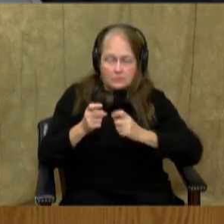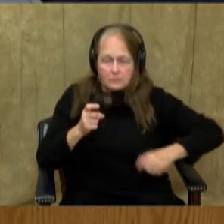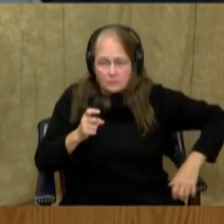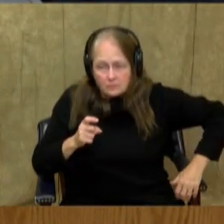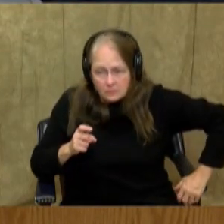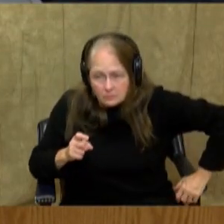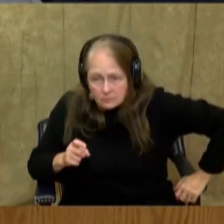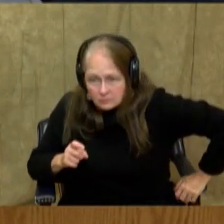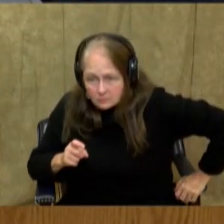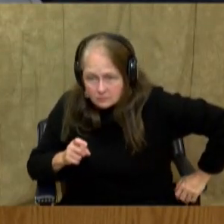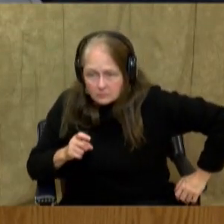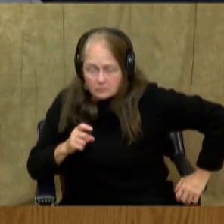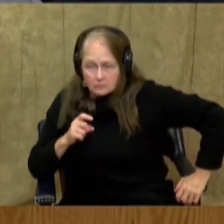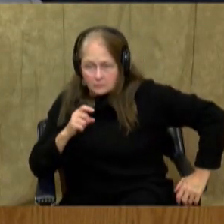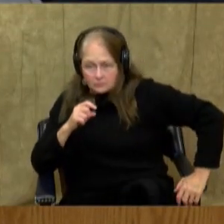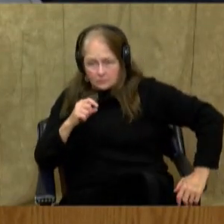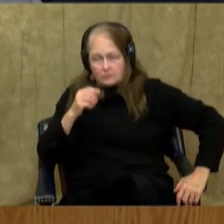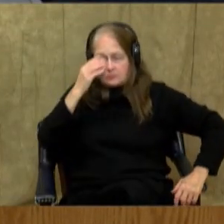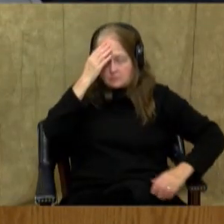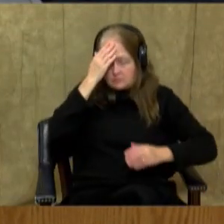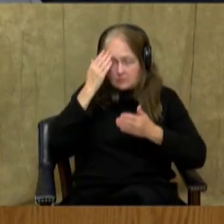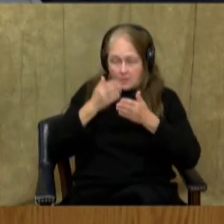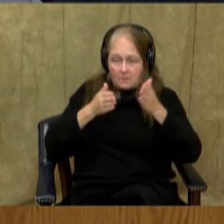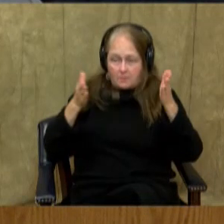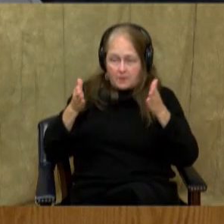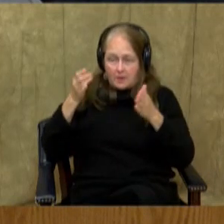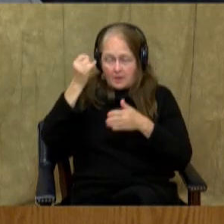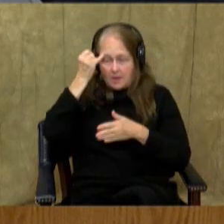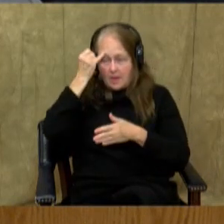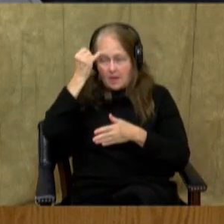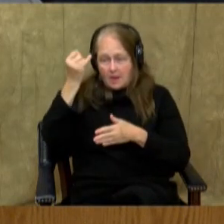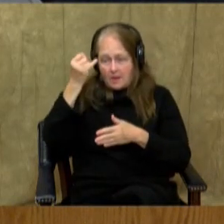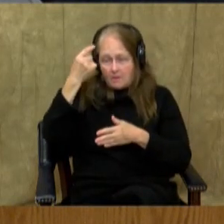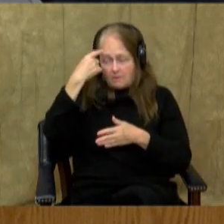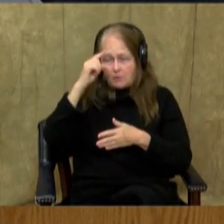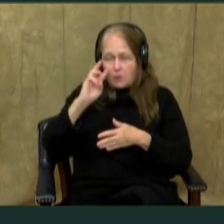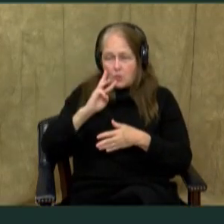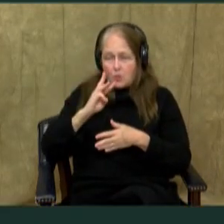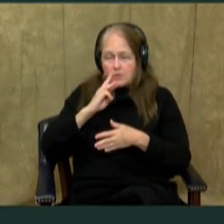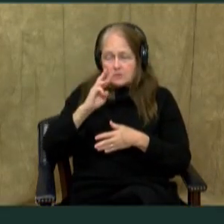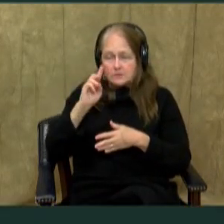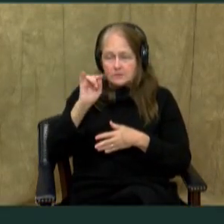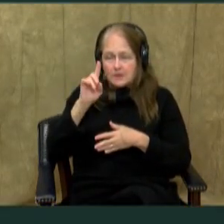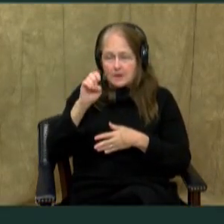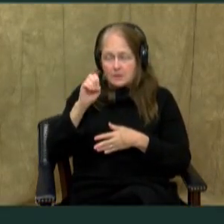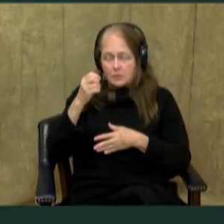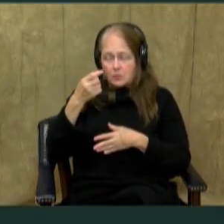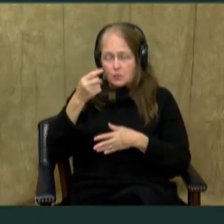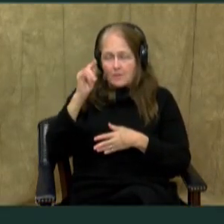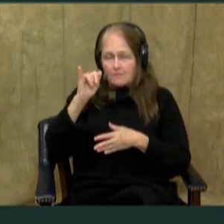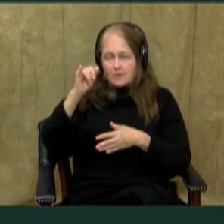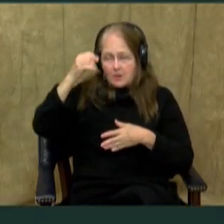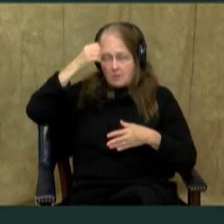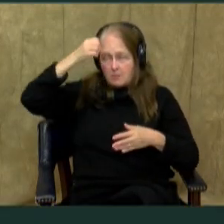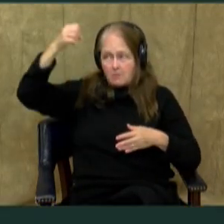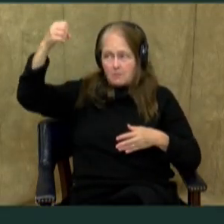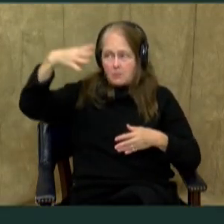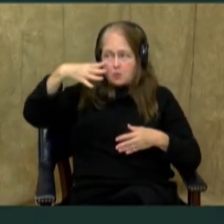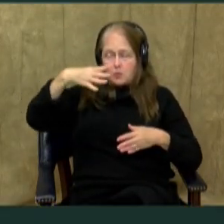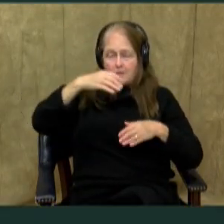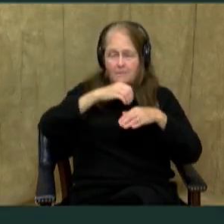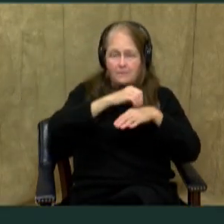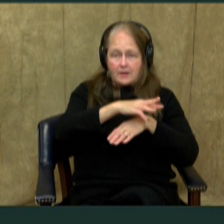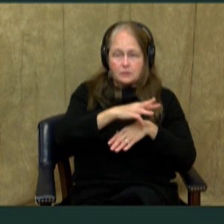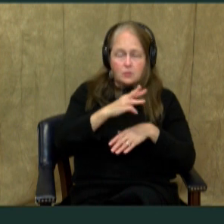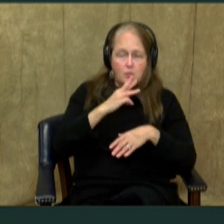flip this real quick. So here are our big ideas for tides. That the gravity from the moon affects the water on